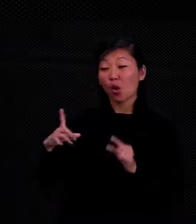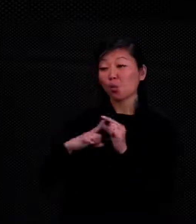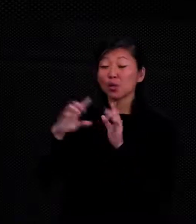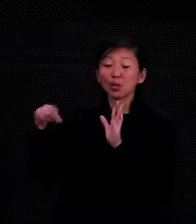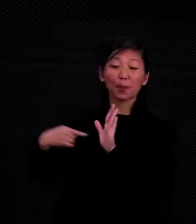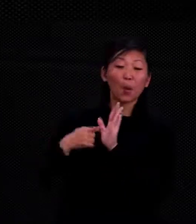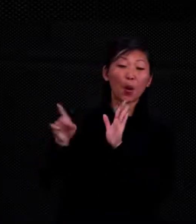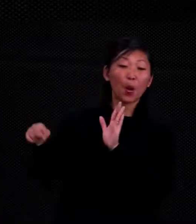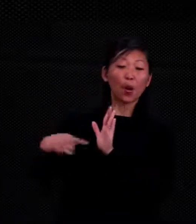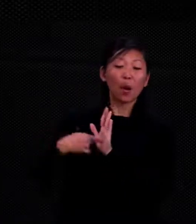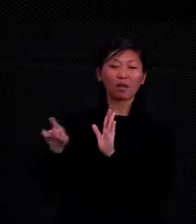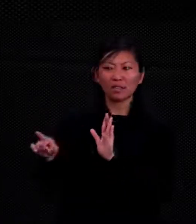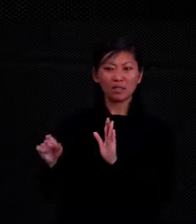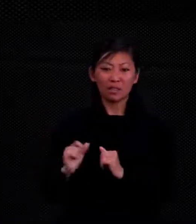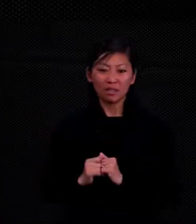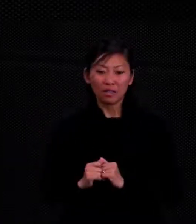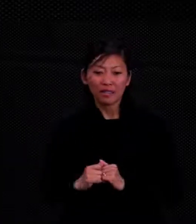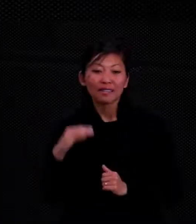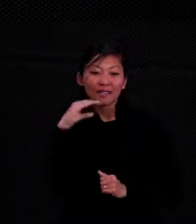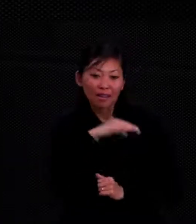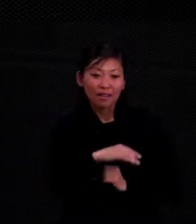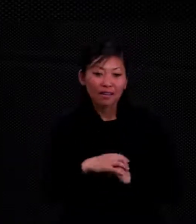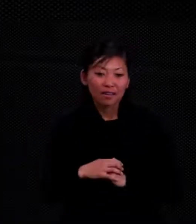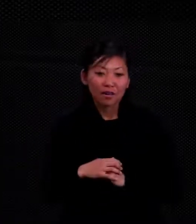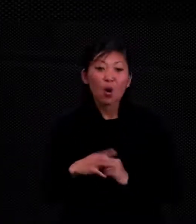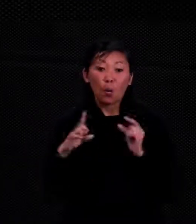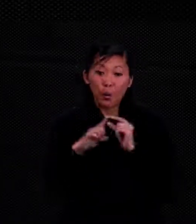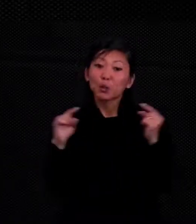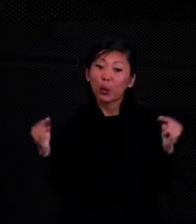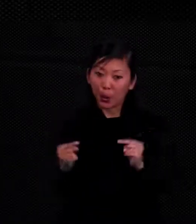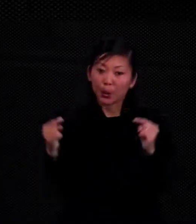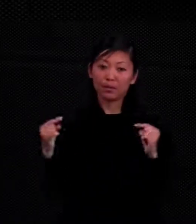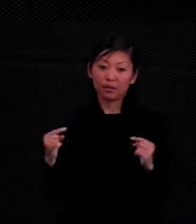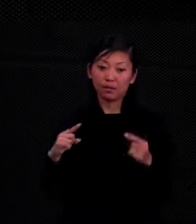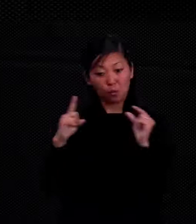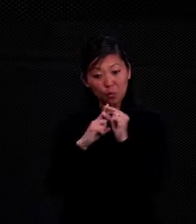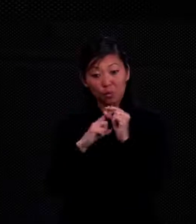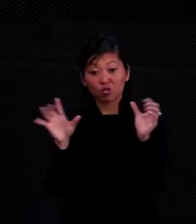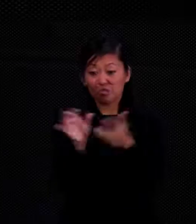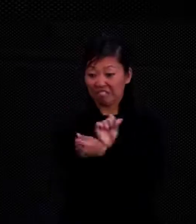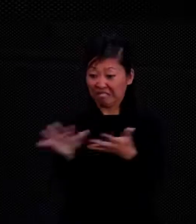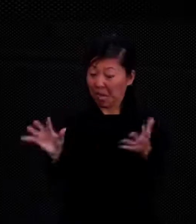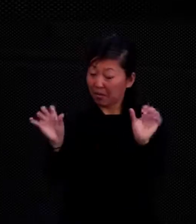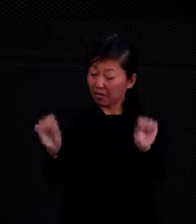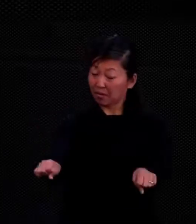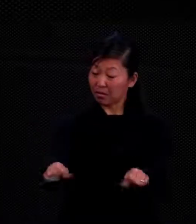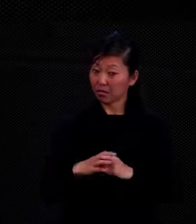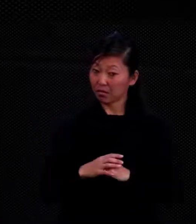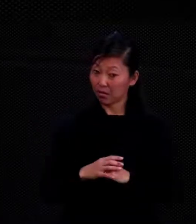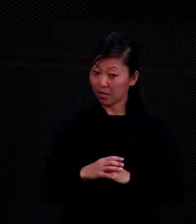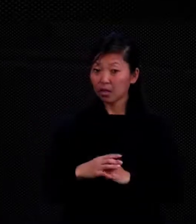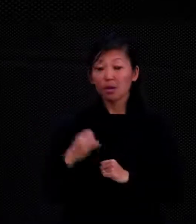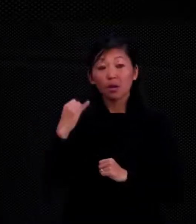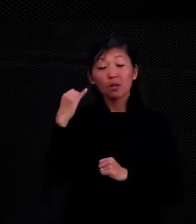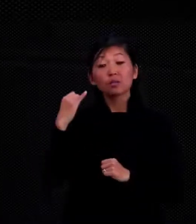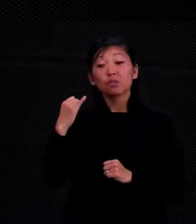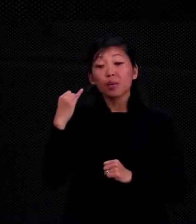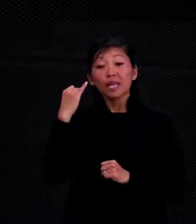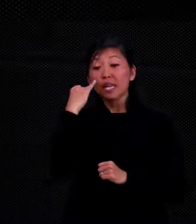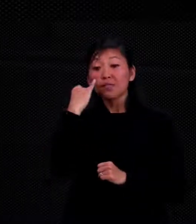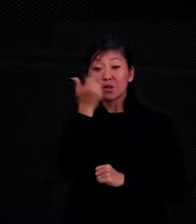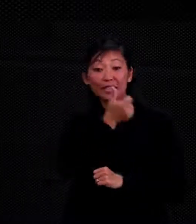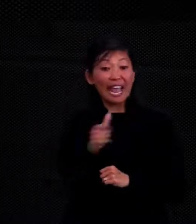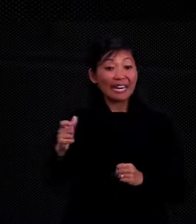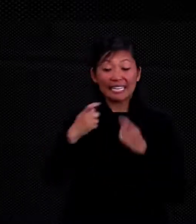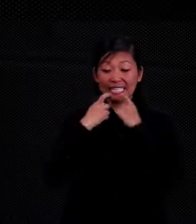I wish it were different. But there is conflict that exists among us. And so long as there is lingering sin in the world, there